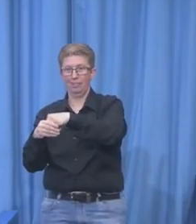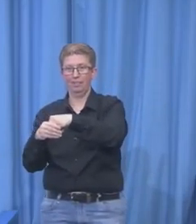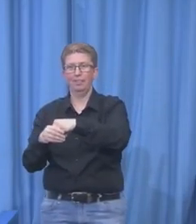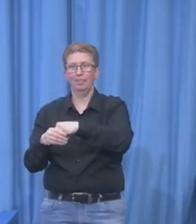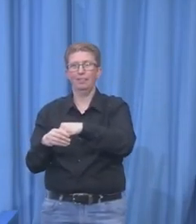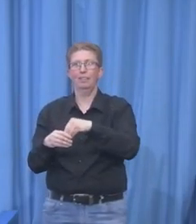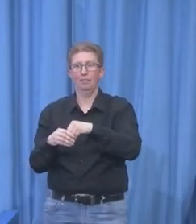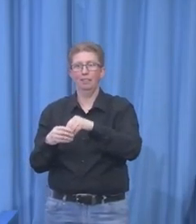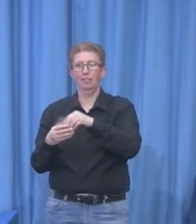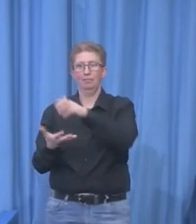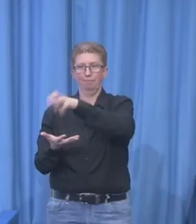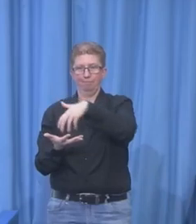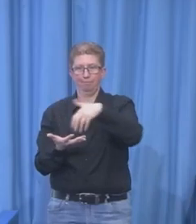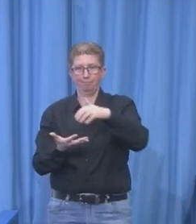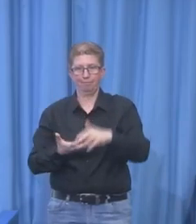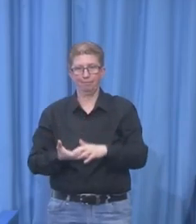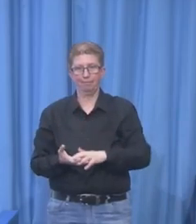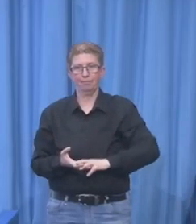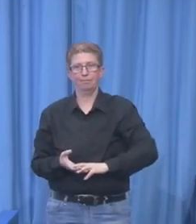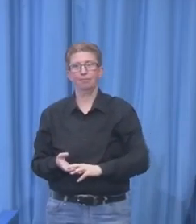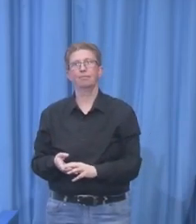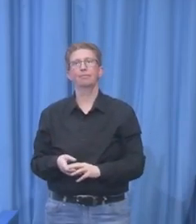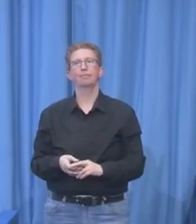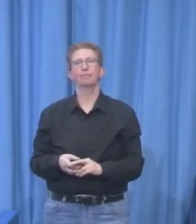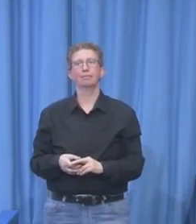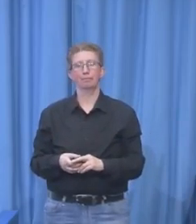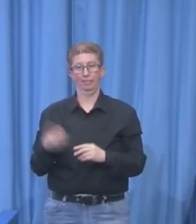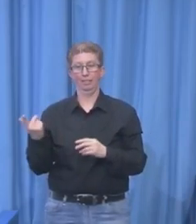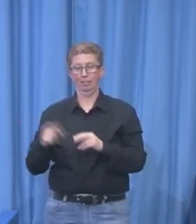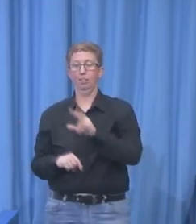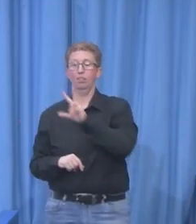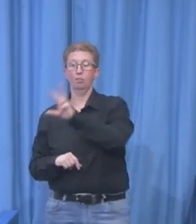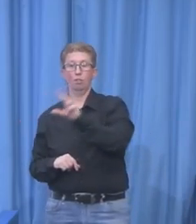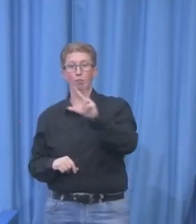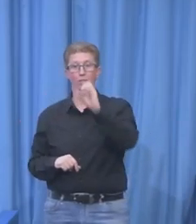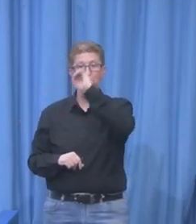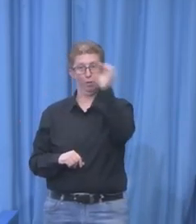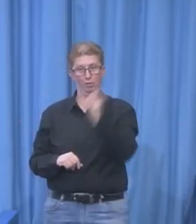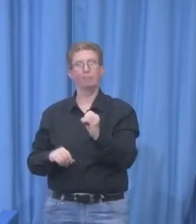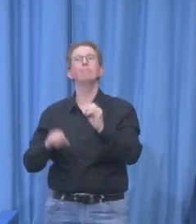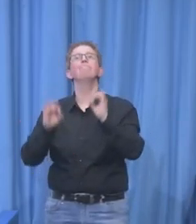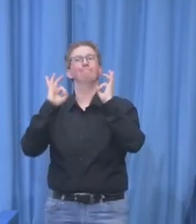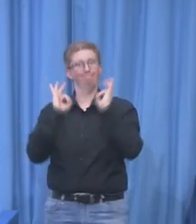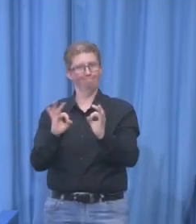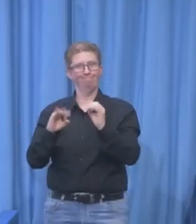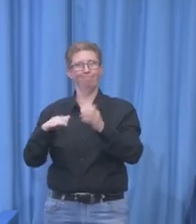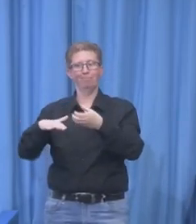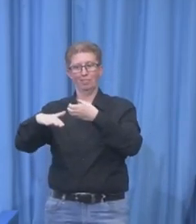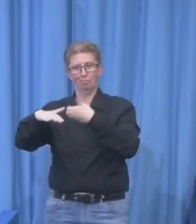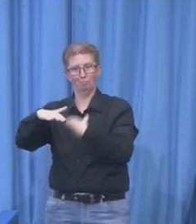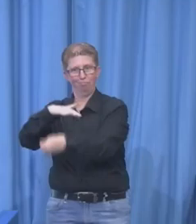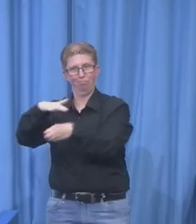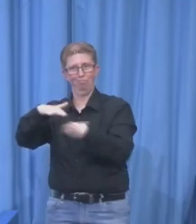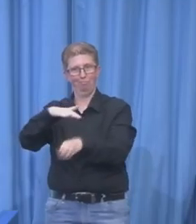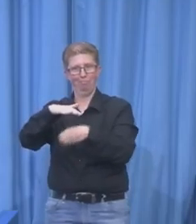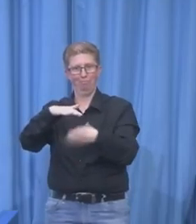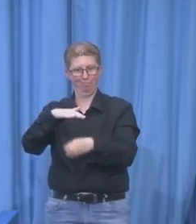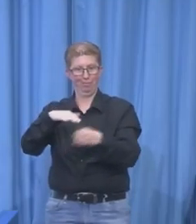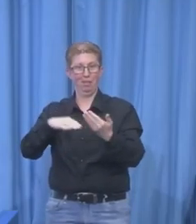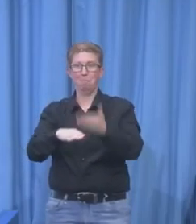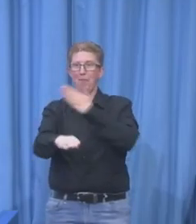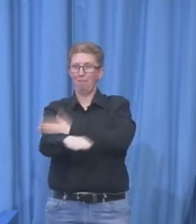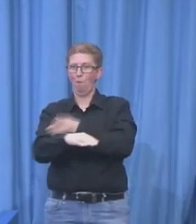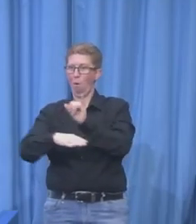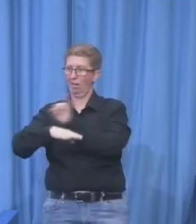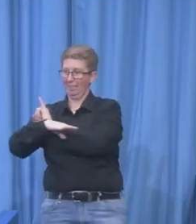those, 67% who go on to be employed, are employed in the host community. It's interesting, at Children's Hospital